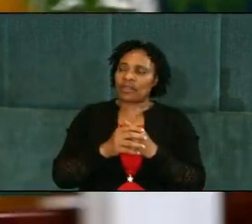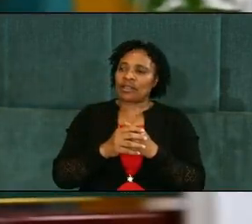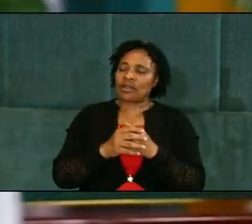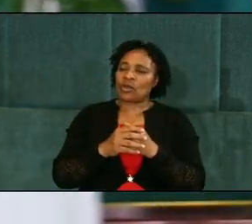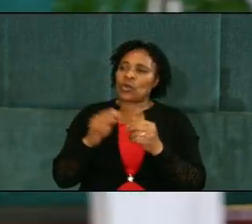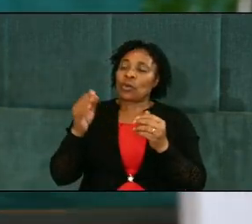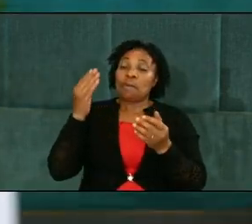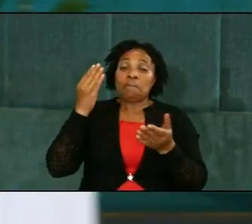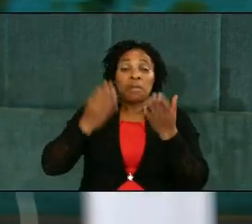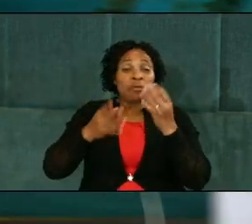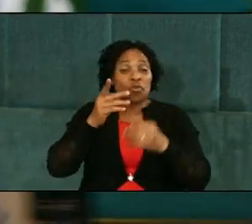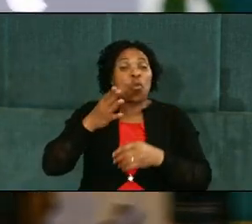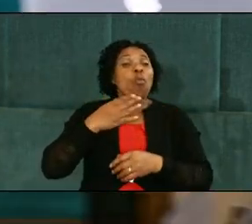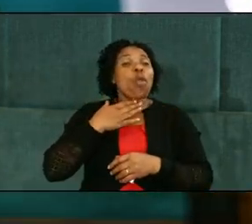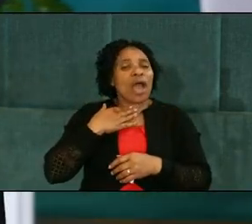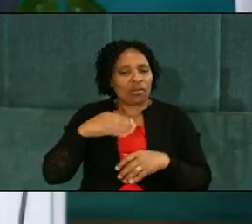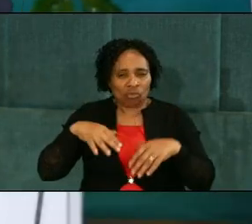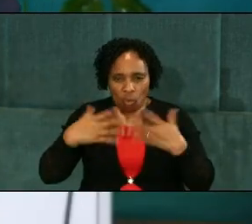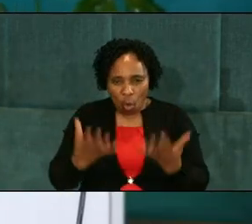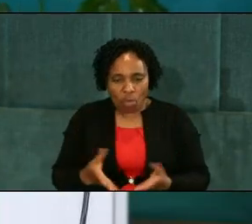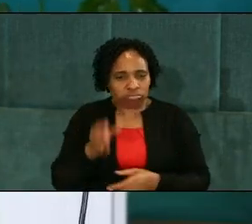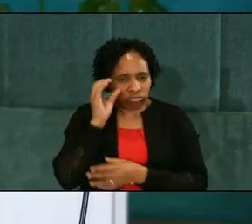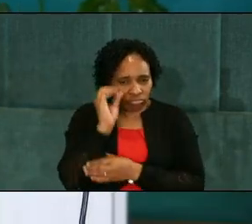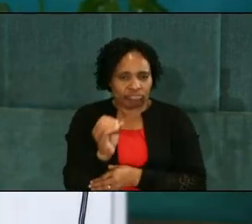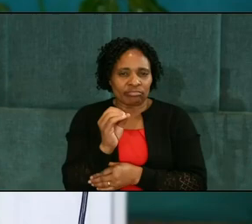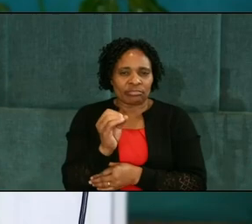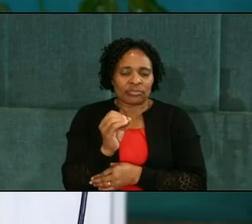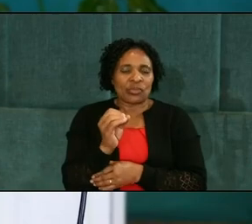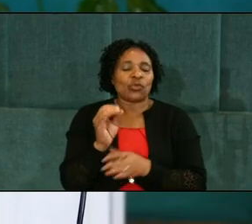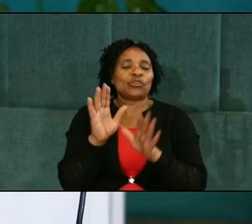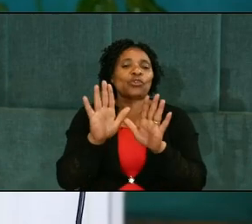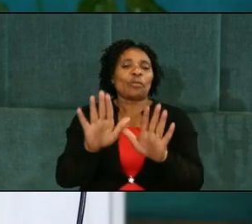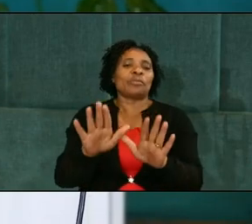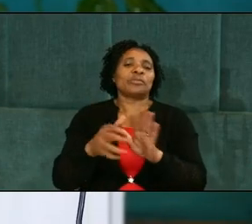And therefore, whether you like it or not, we are stuck